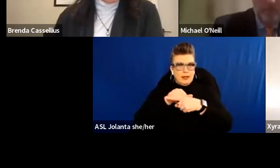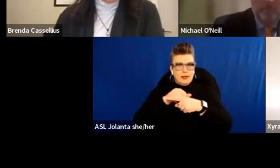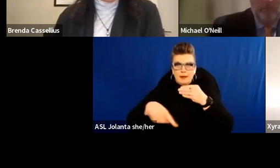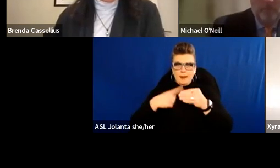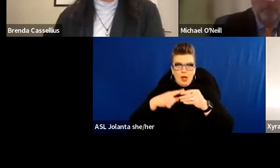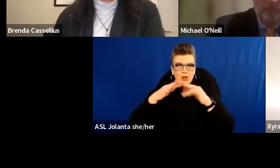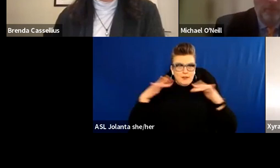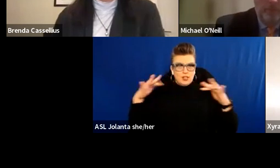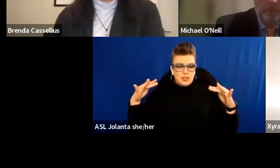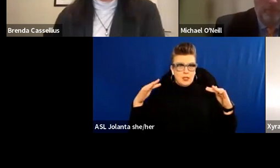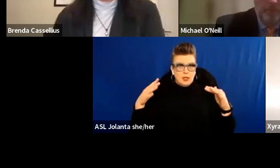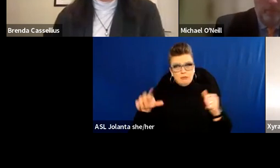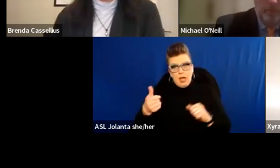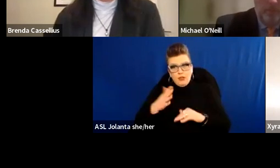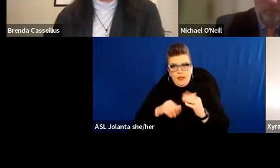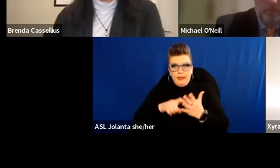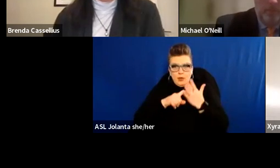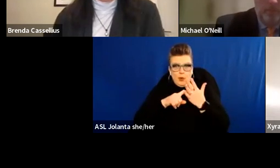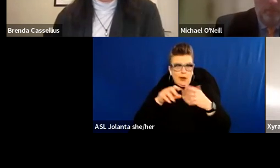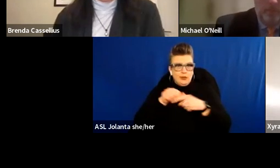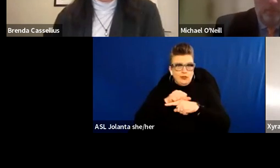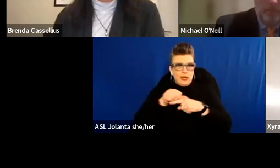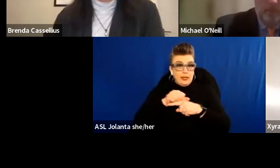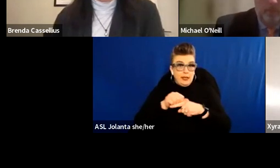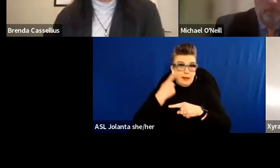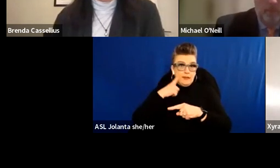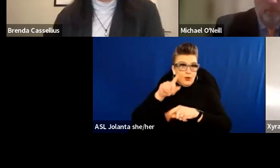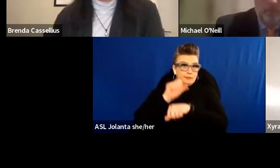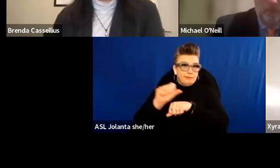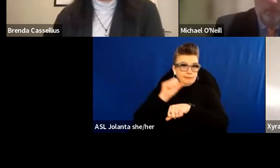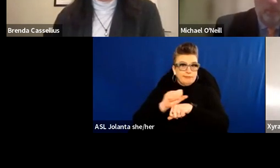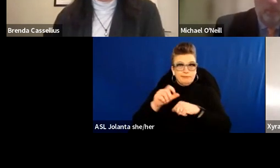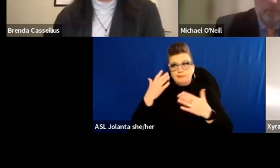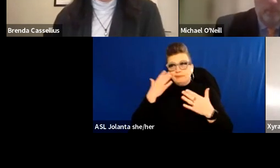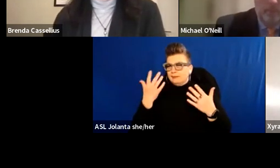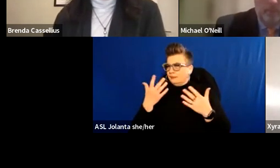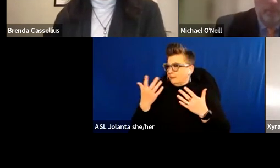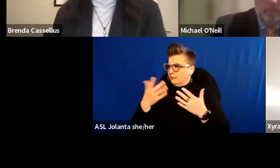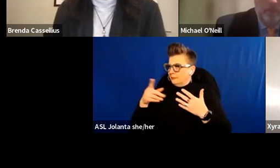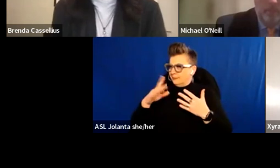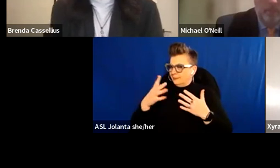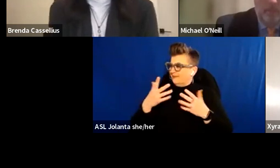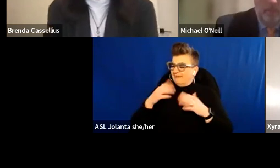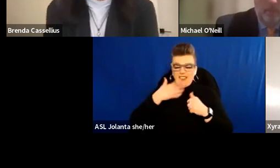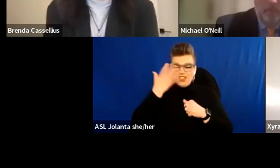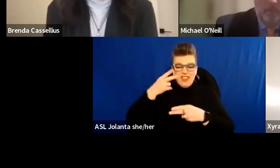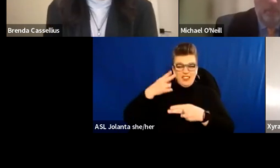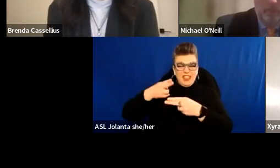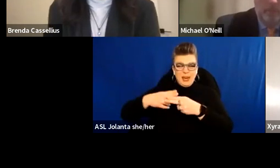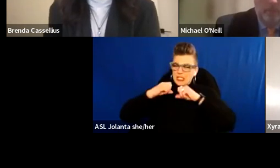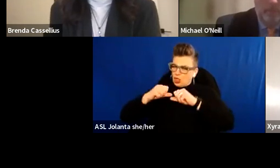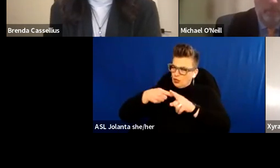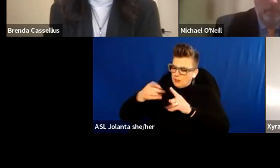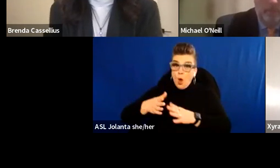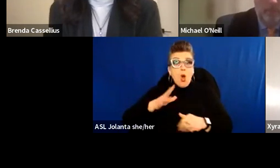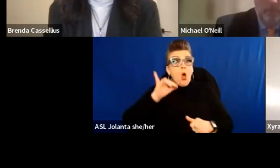uh training um the the the security specialist for lack of term i don't remember i see i see you're